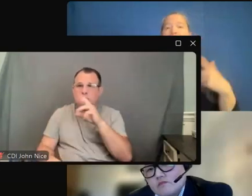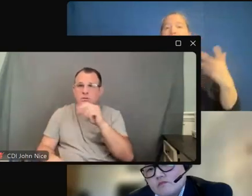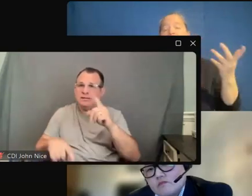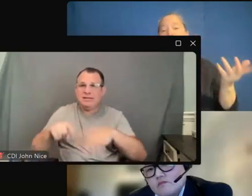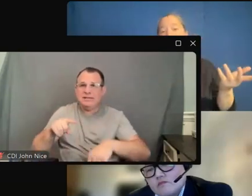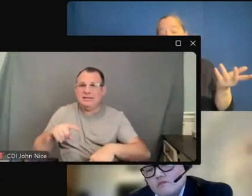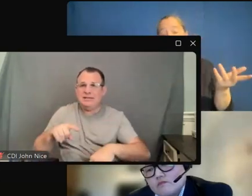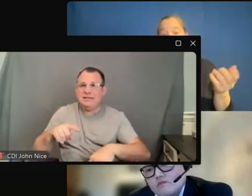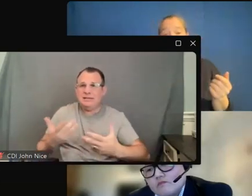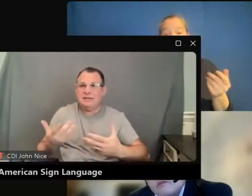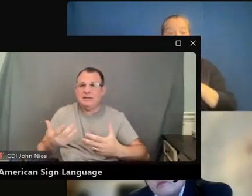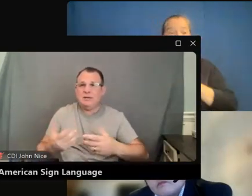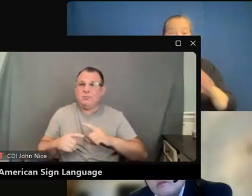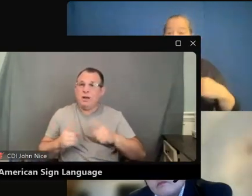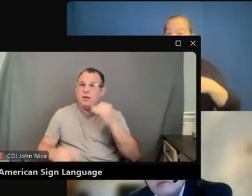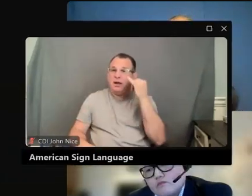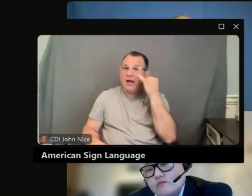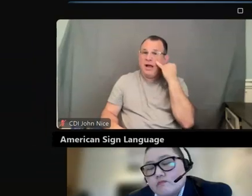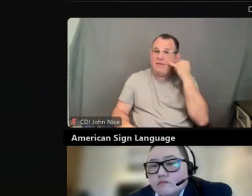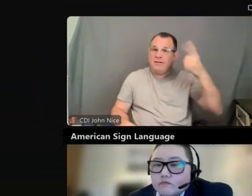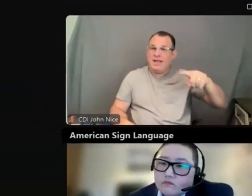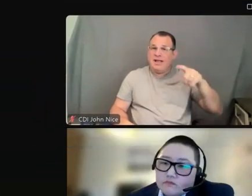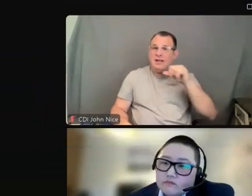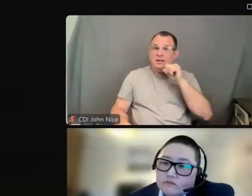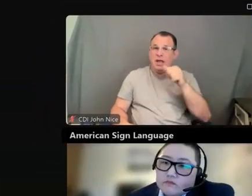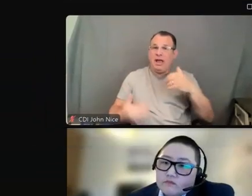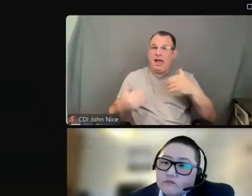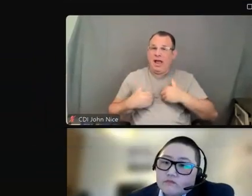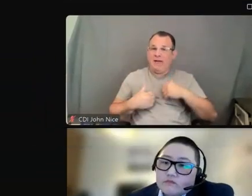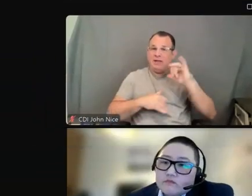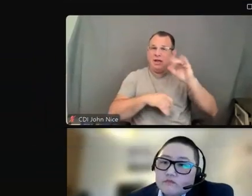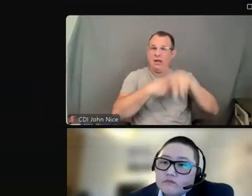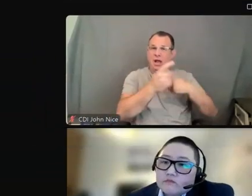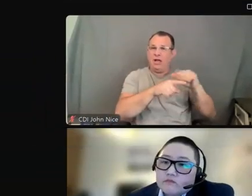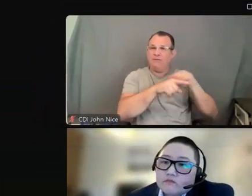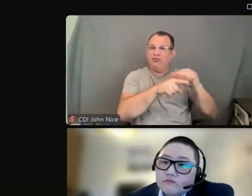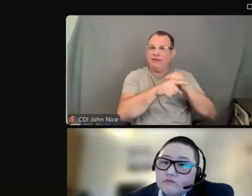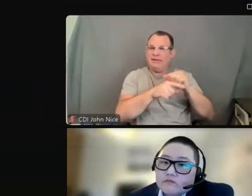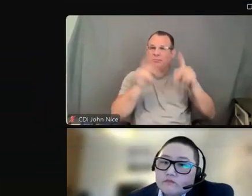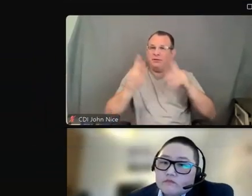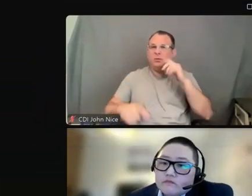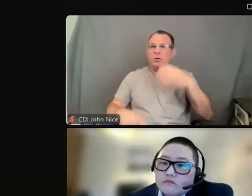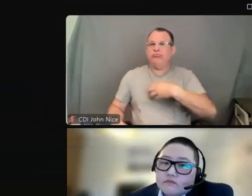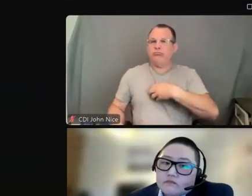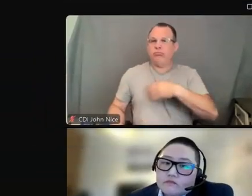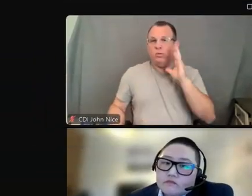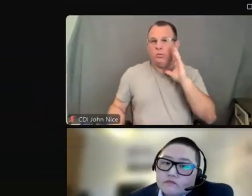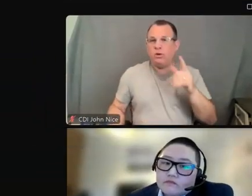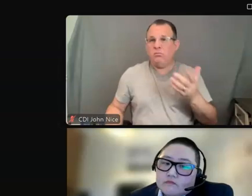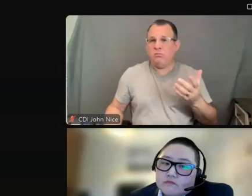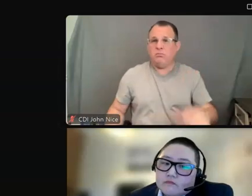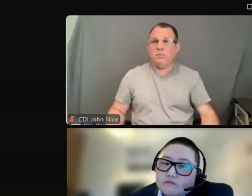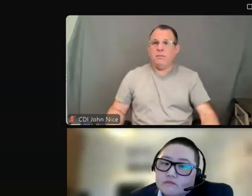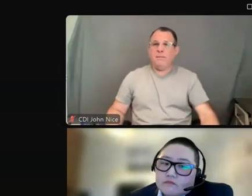But if they don't get that kind of training, then we will get complaints. So we will go and have our